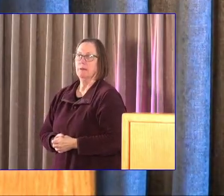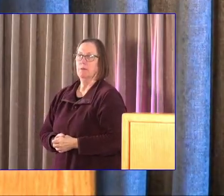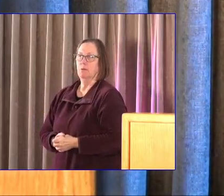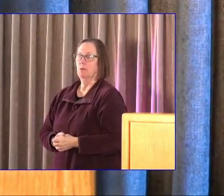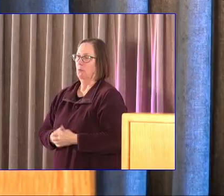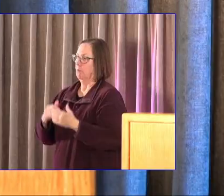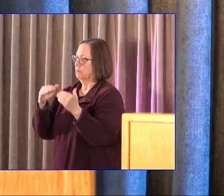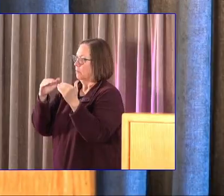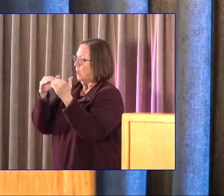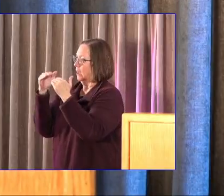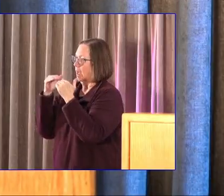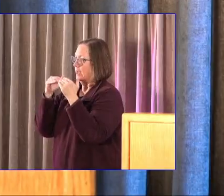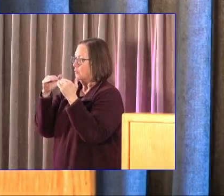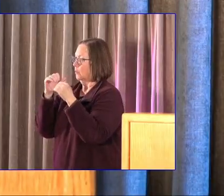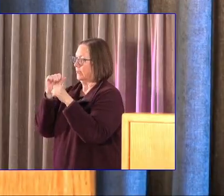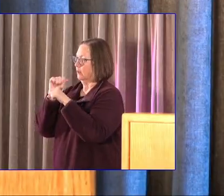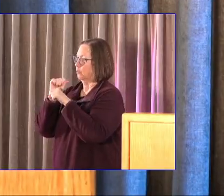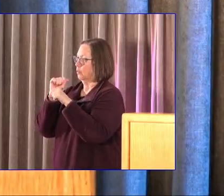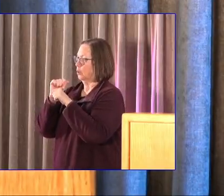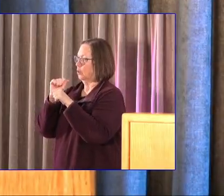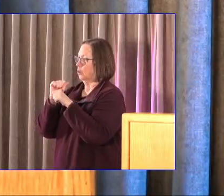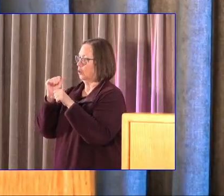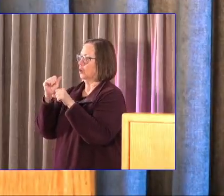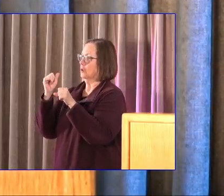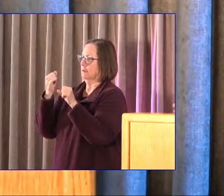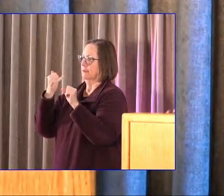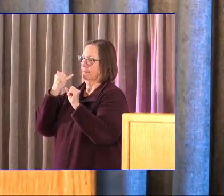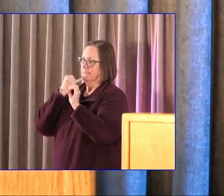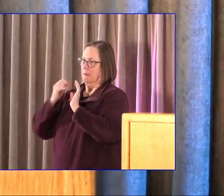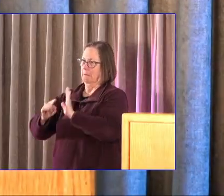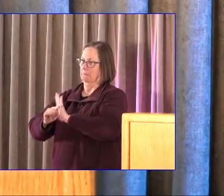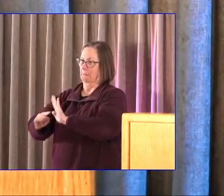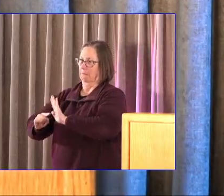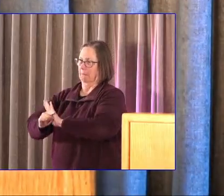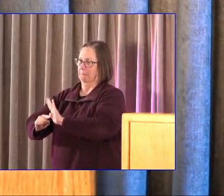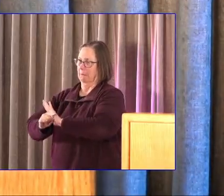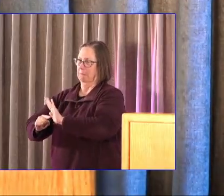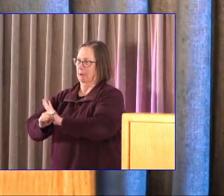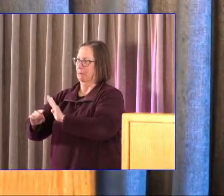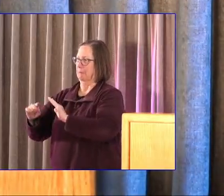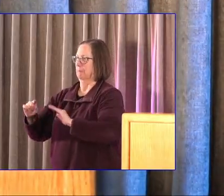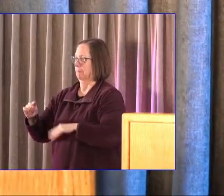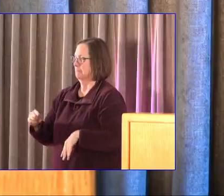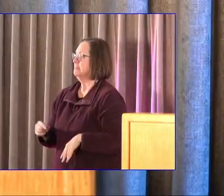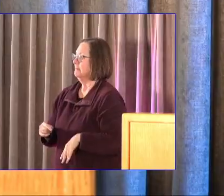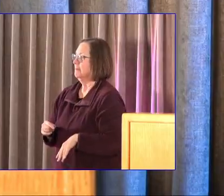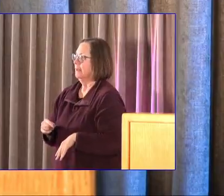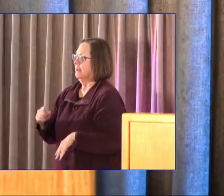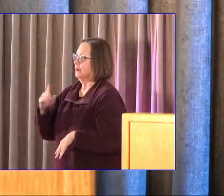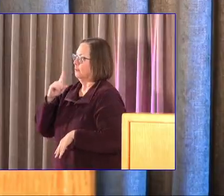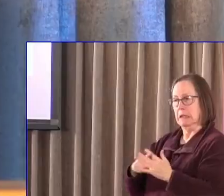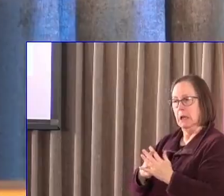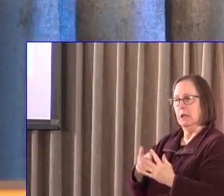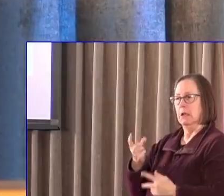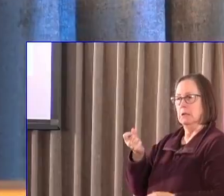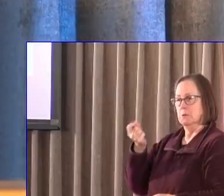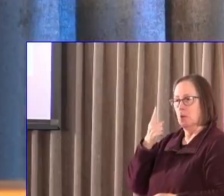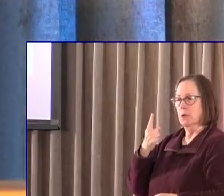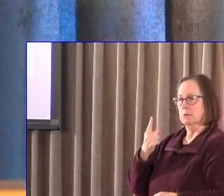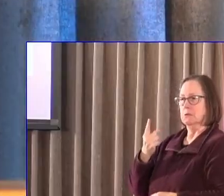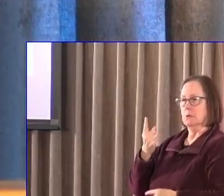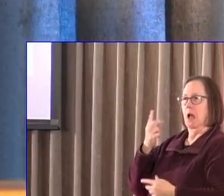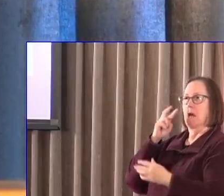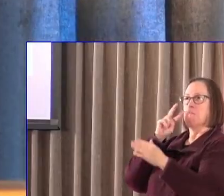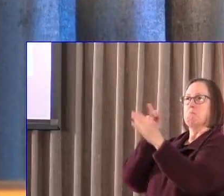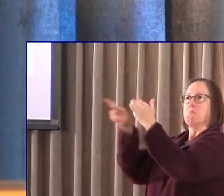work is, and many of us have taken our time and energy and interest to really begin to carve out a space and do that work because it's important to us.